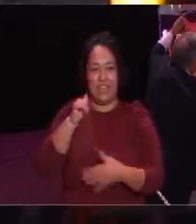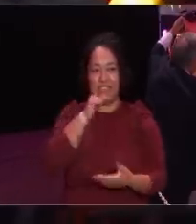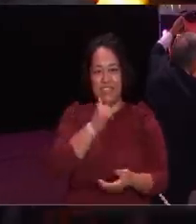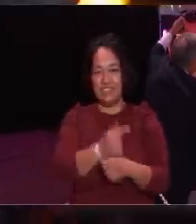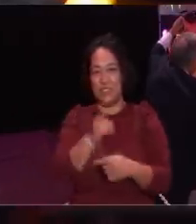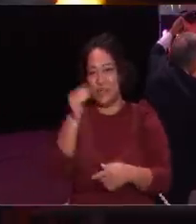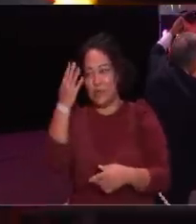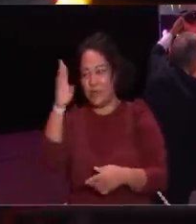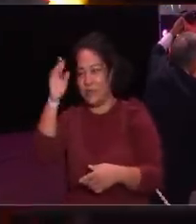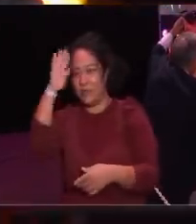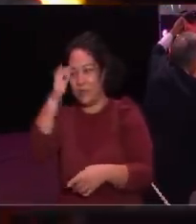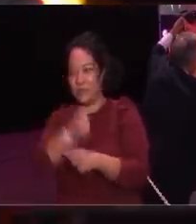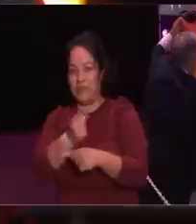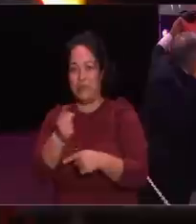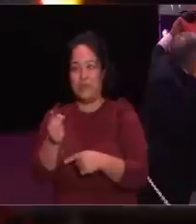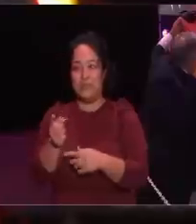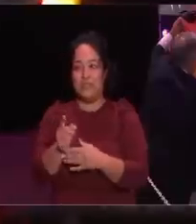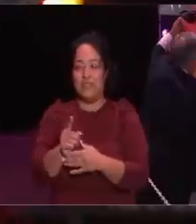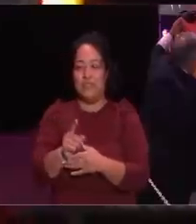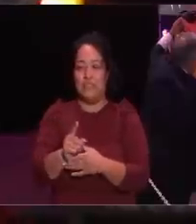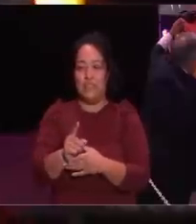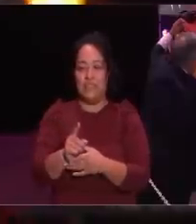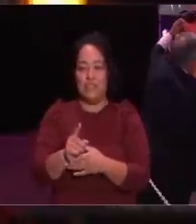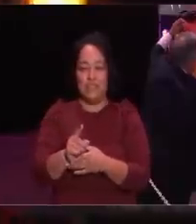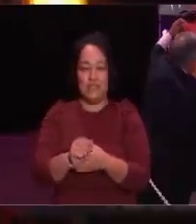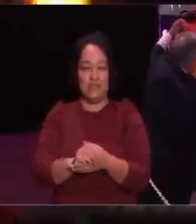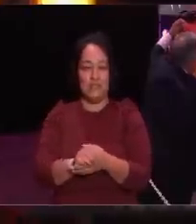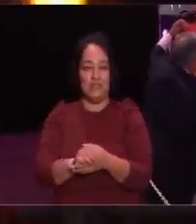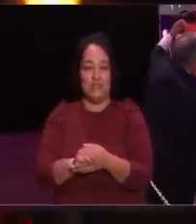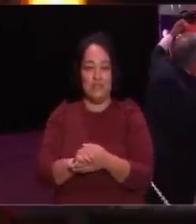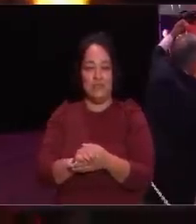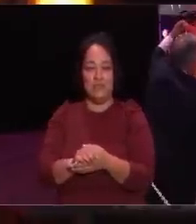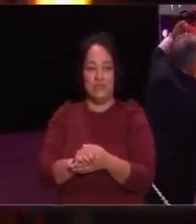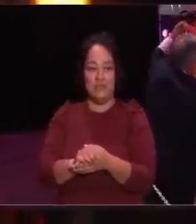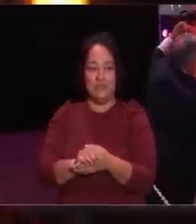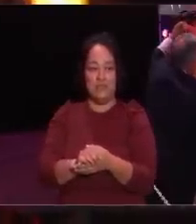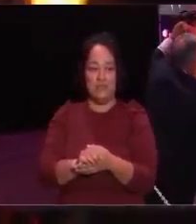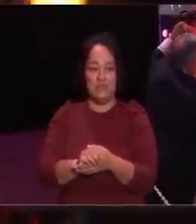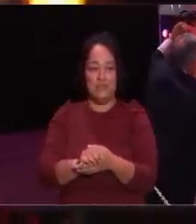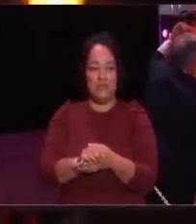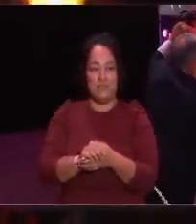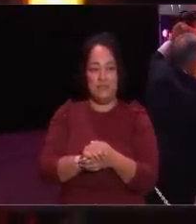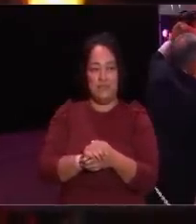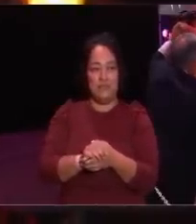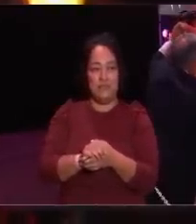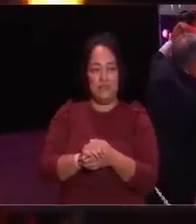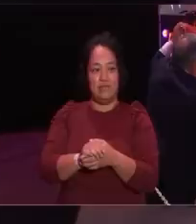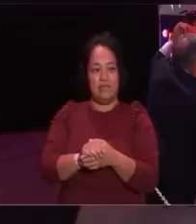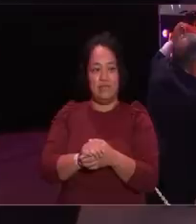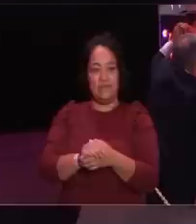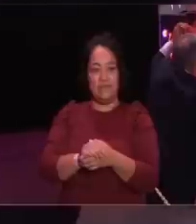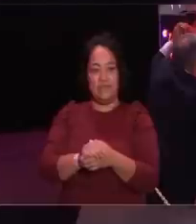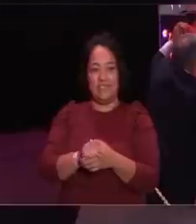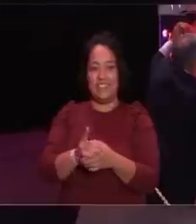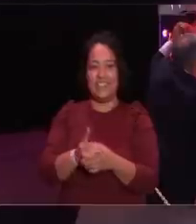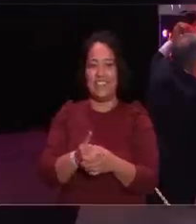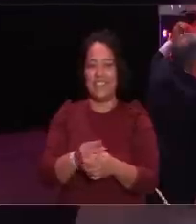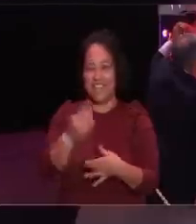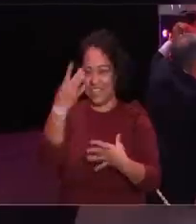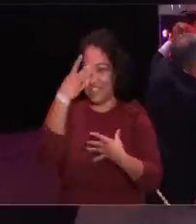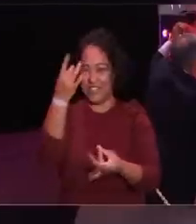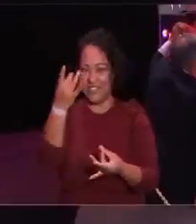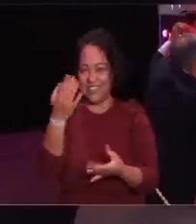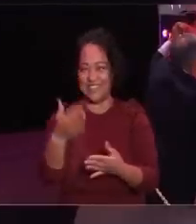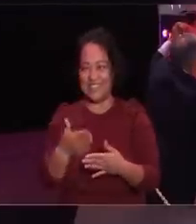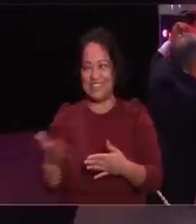or the brother that we have over there. Esa es la hermana o el hermano que está ahí en la esquina. Y una de las cosas interesantes aquí. And one of the interesting things.